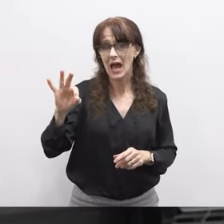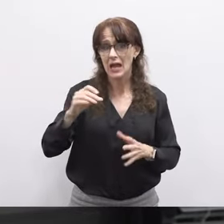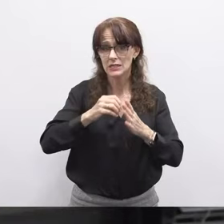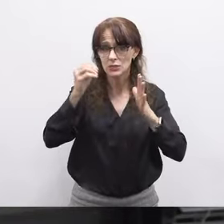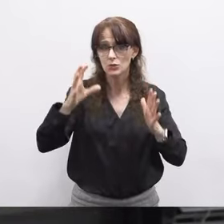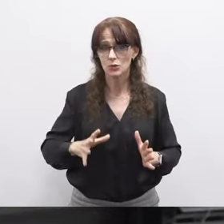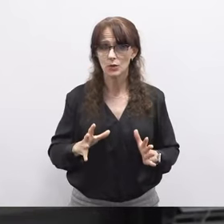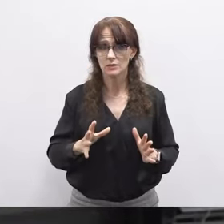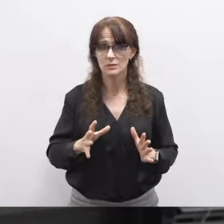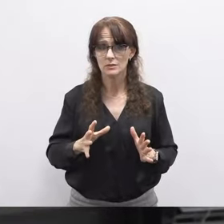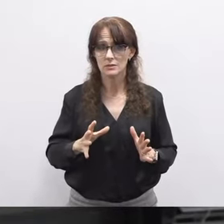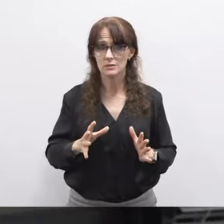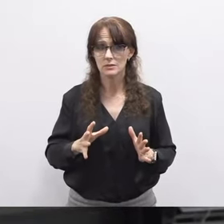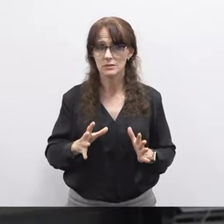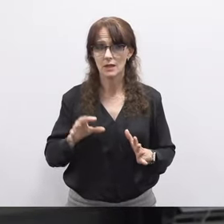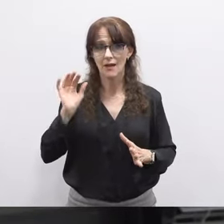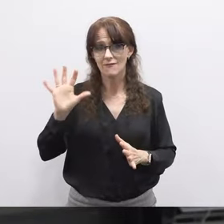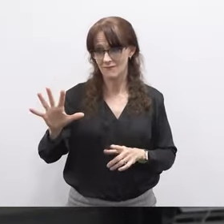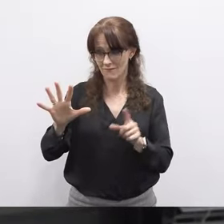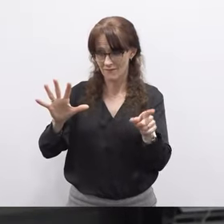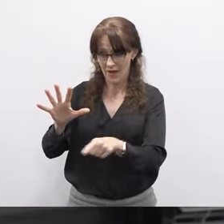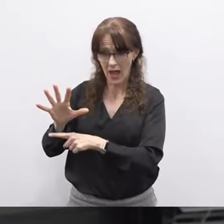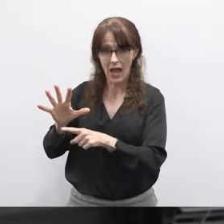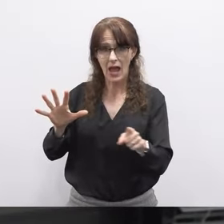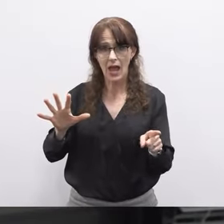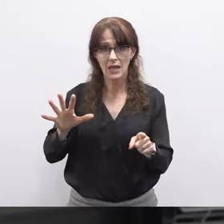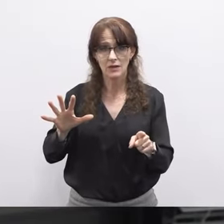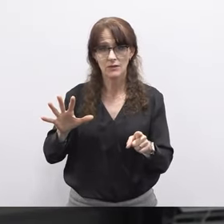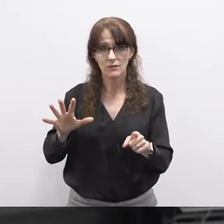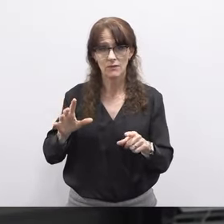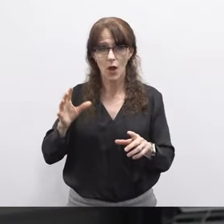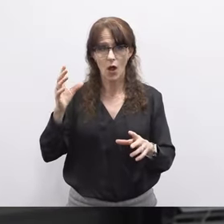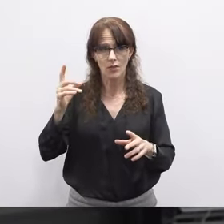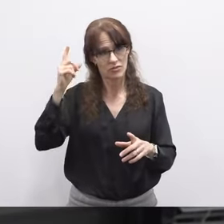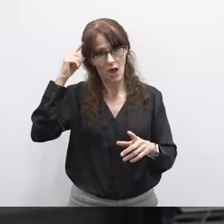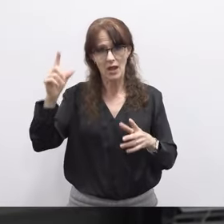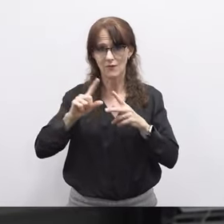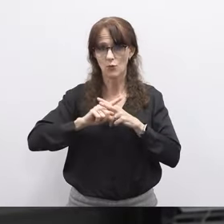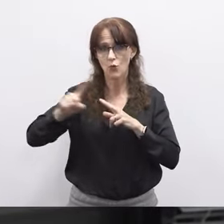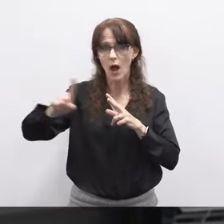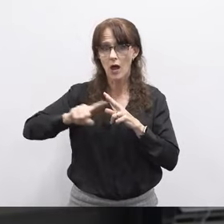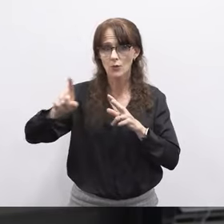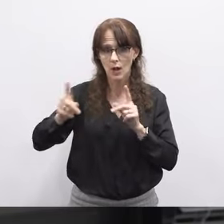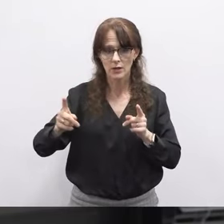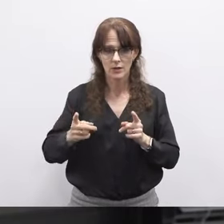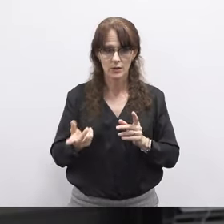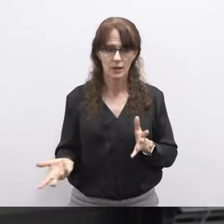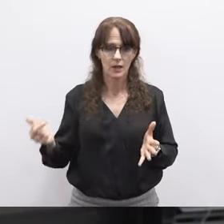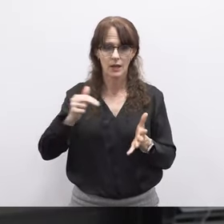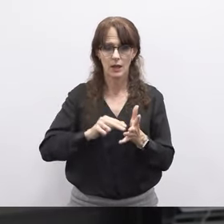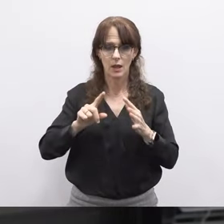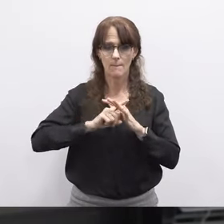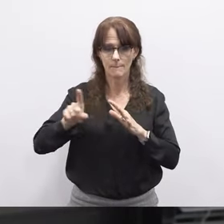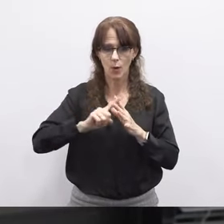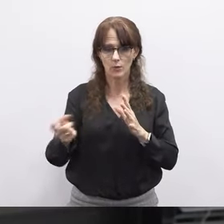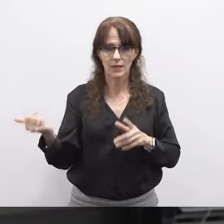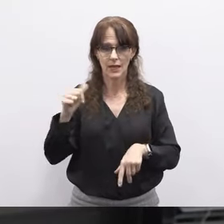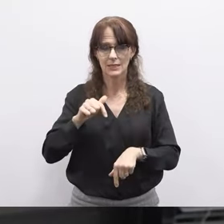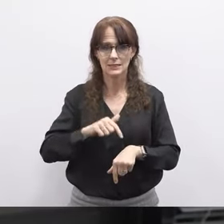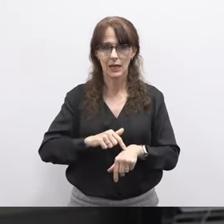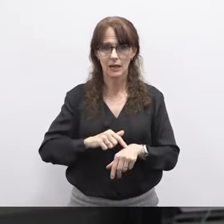students, 5 of which are considered runners, which means can get up and bolt at any